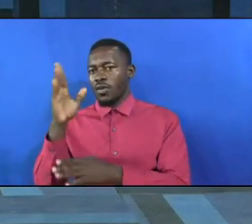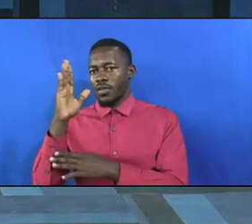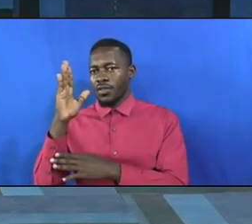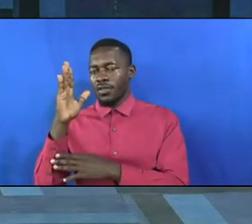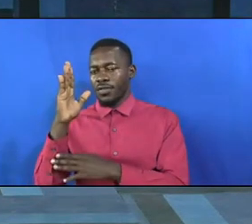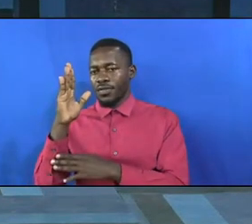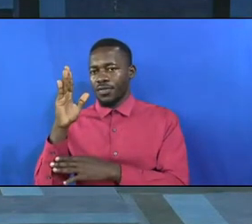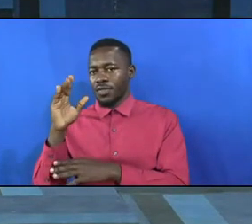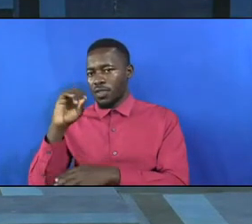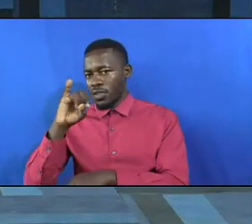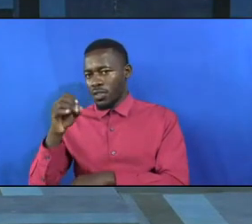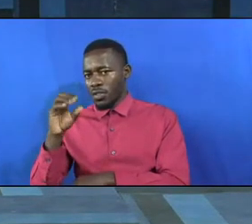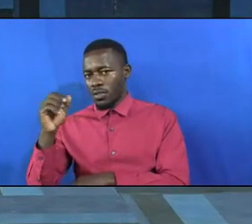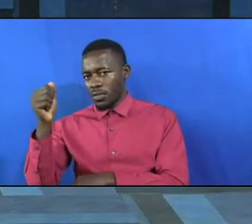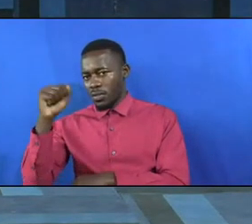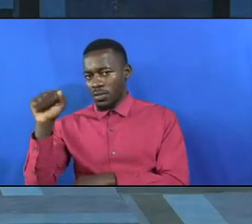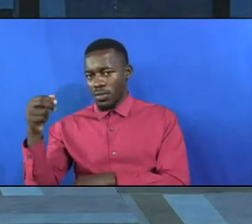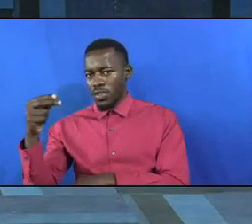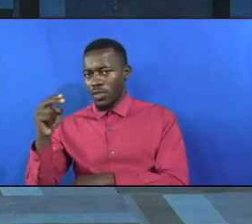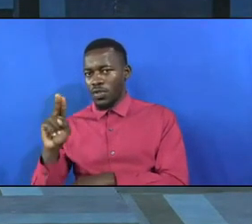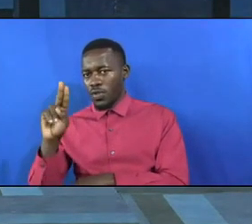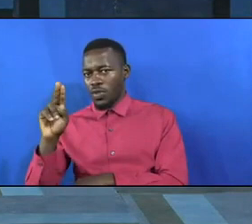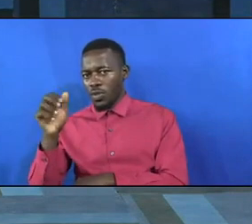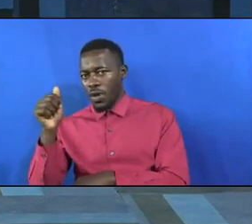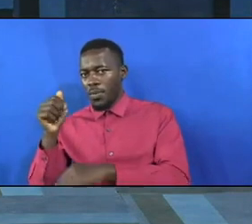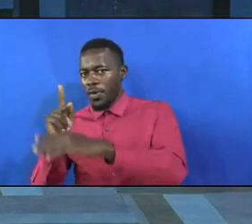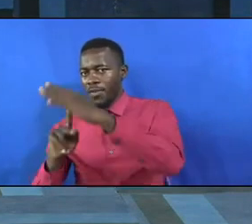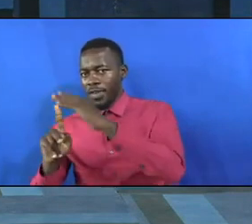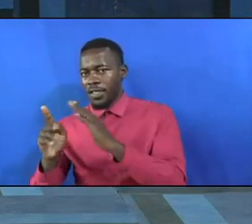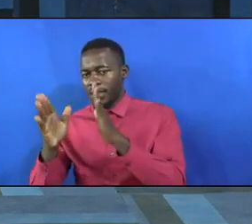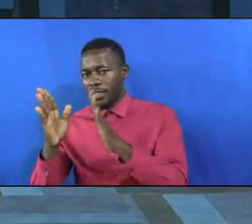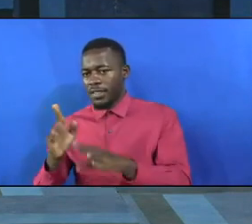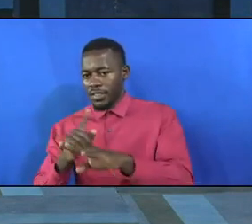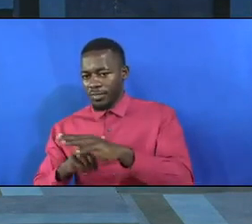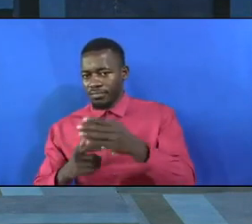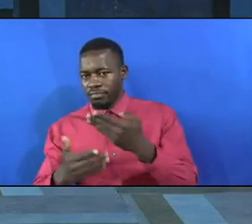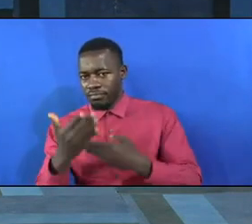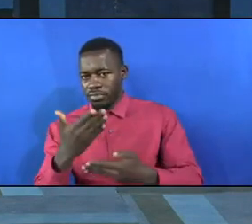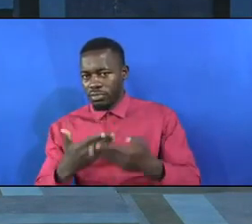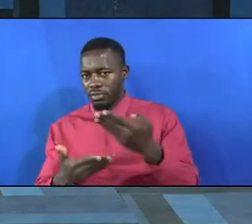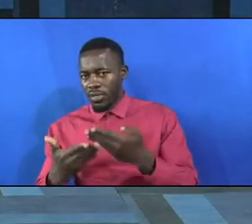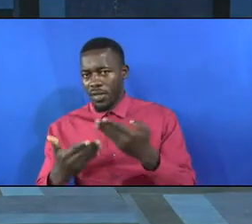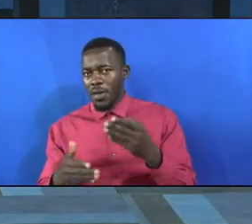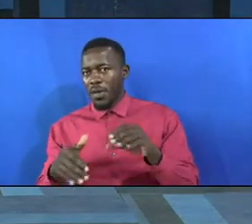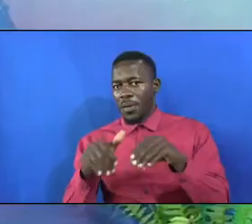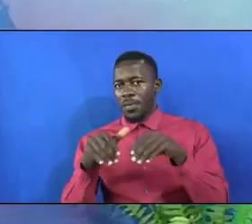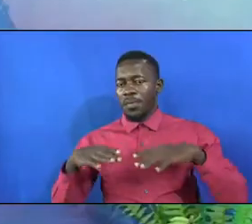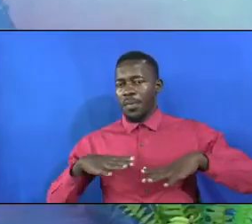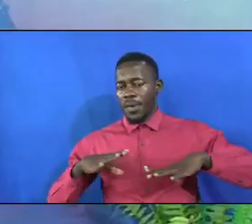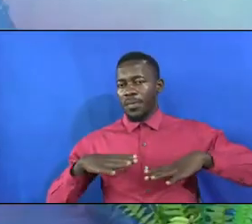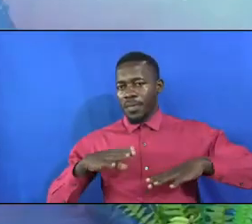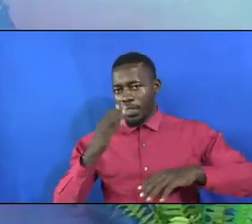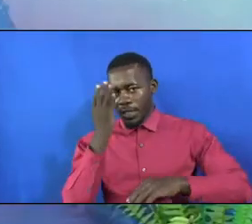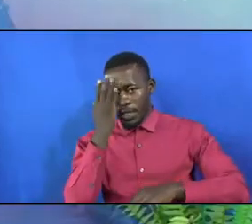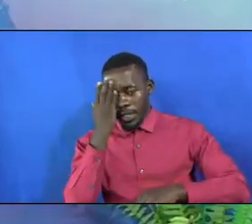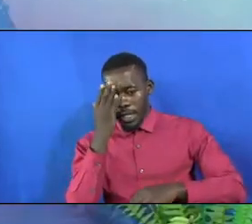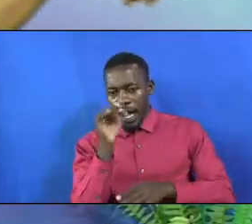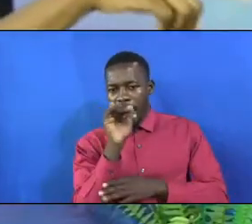And they say, but for me and my house, I will serve the Lord. And so in every